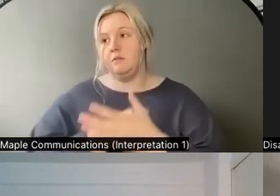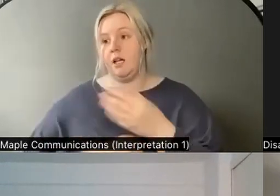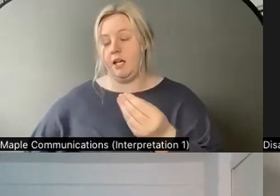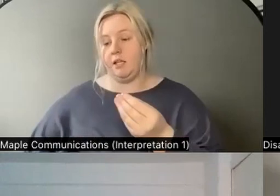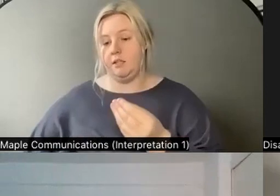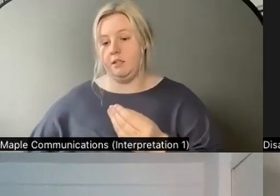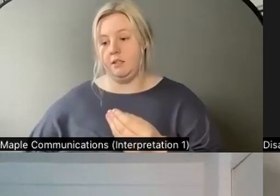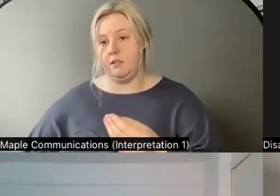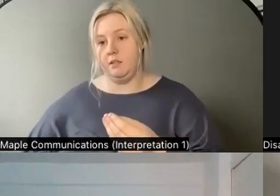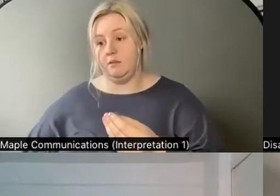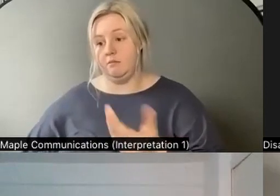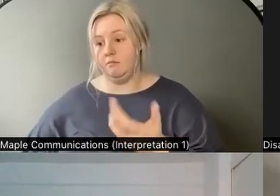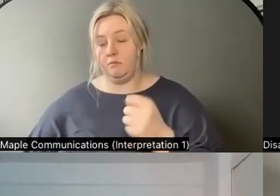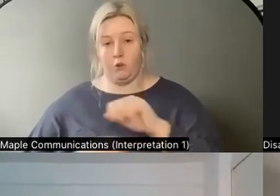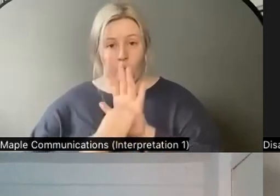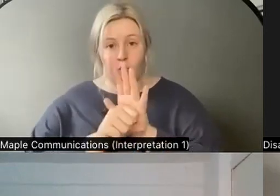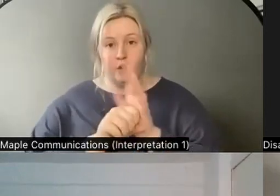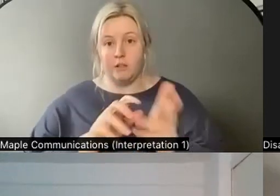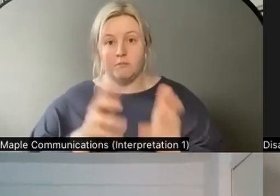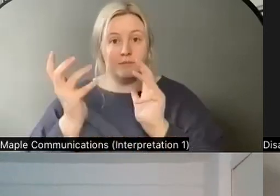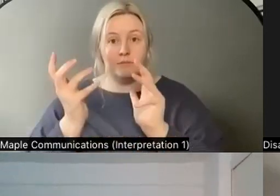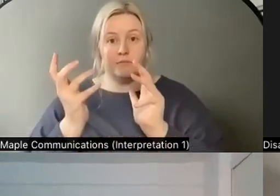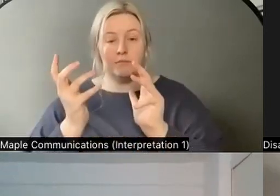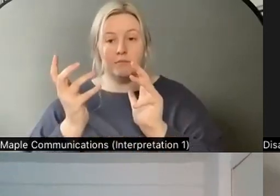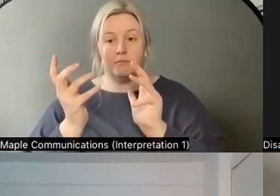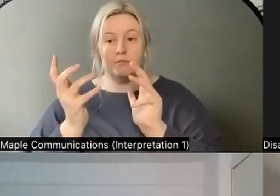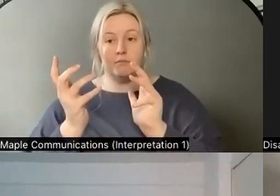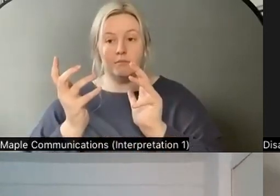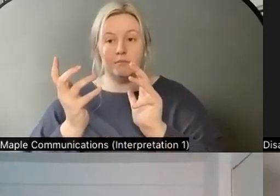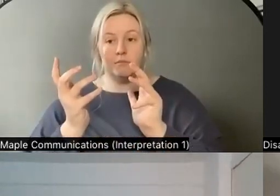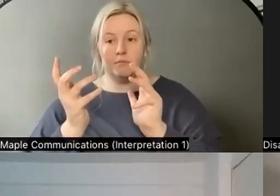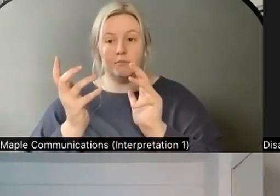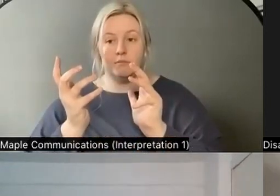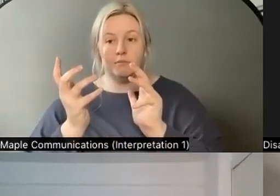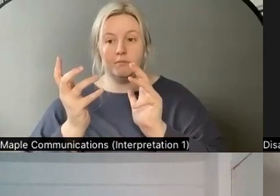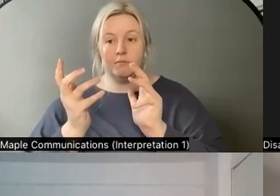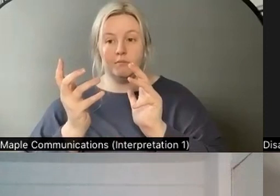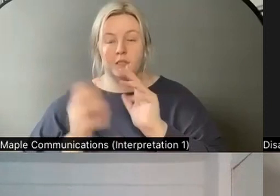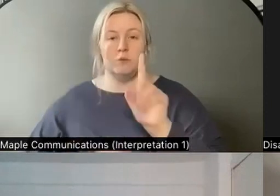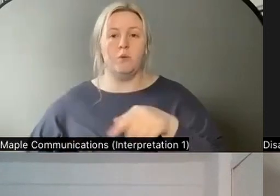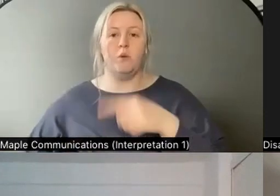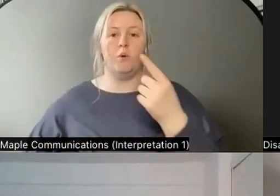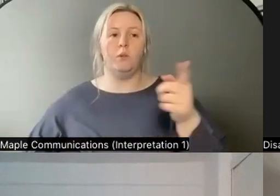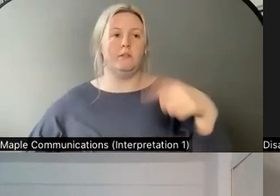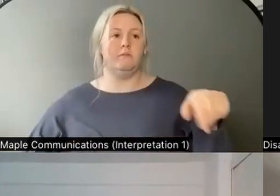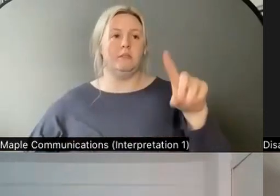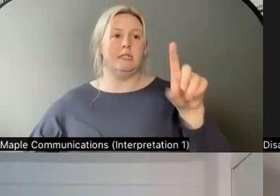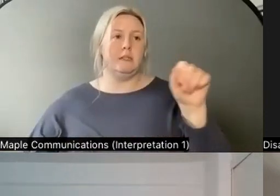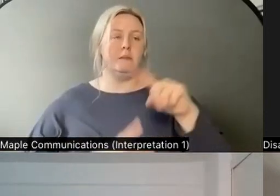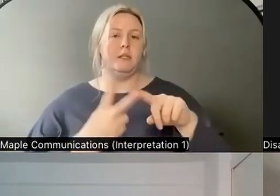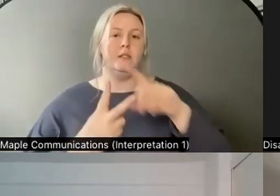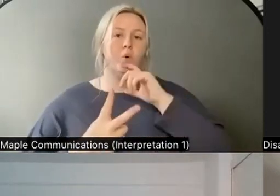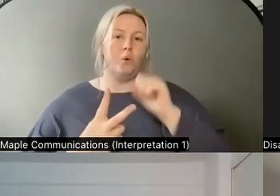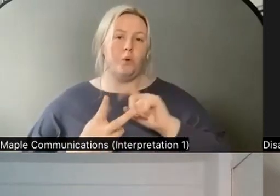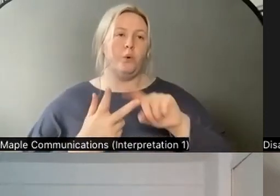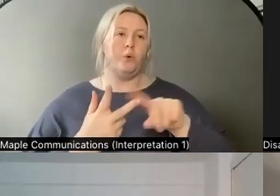in a pandemic where we've been told only they will die all day, every day,